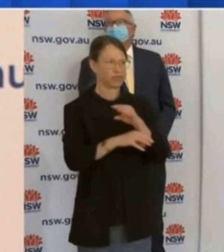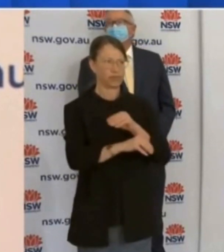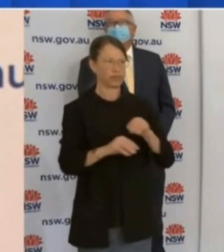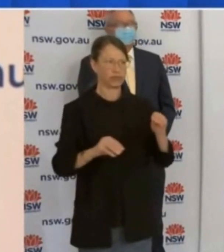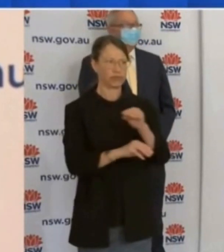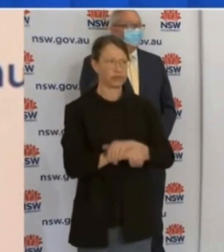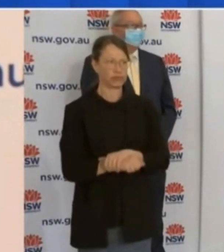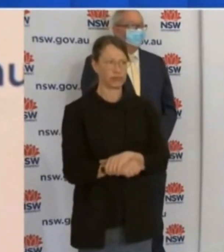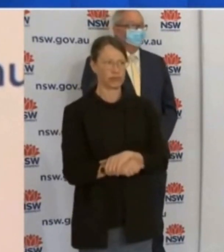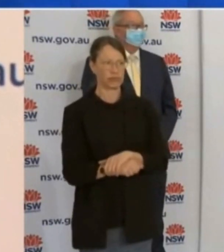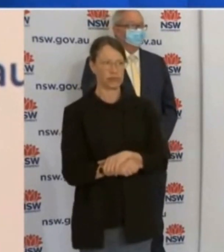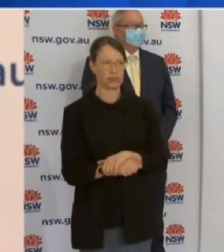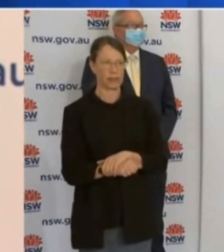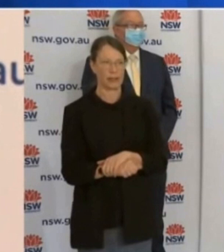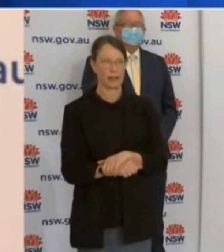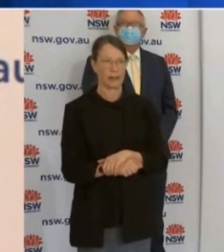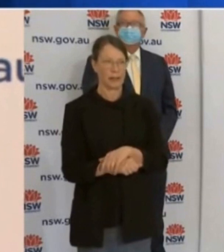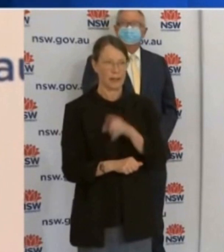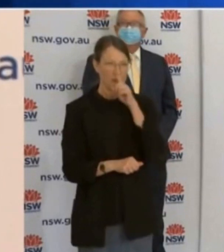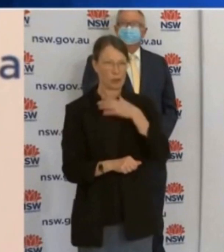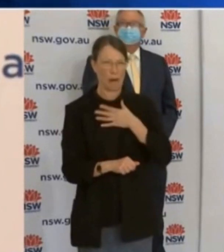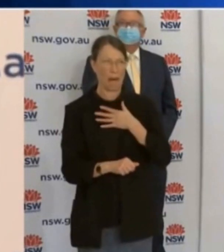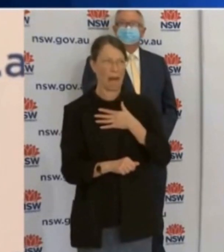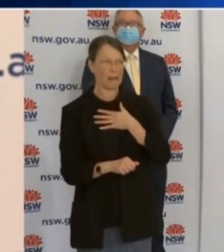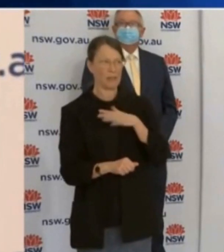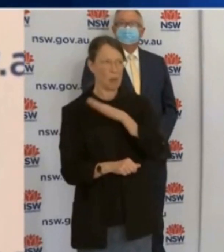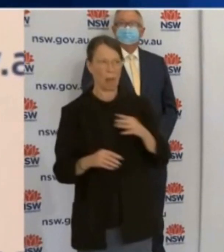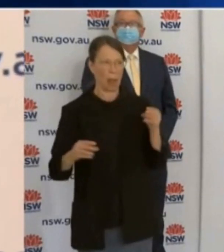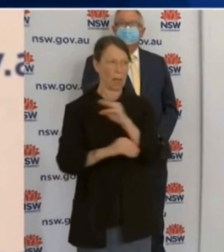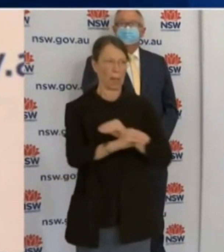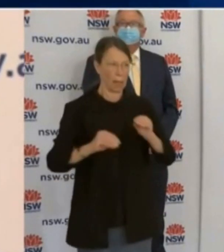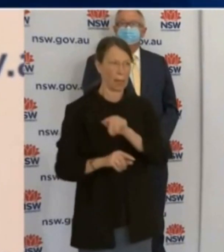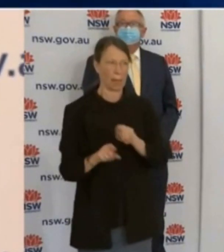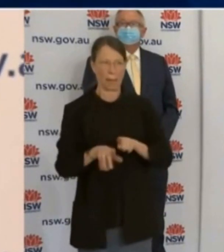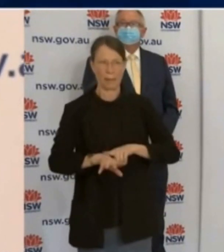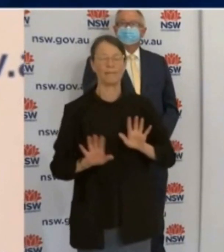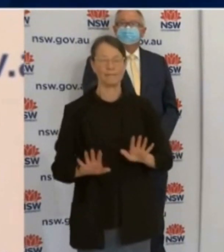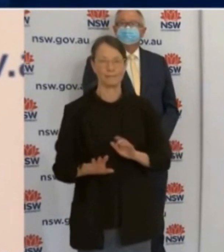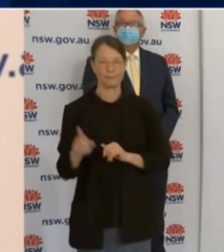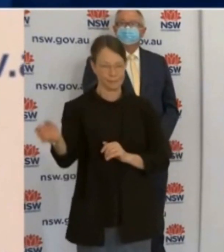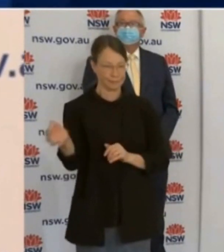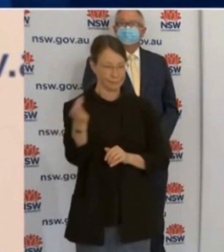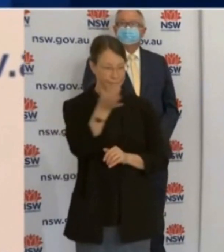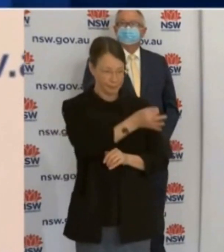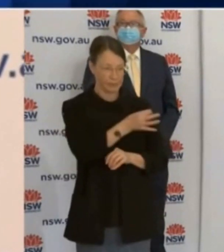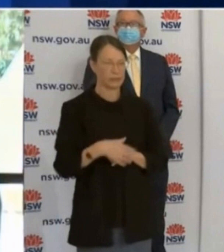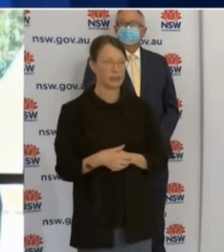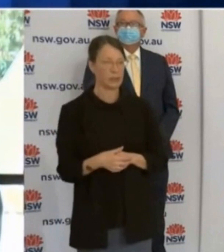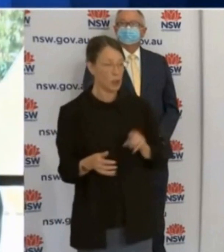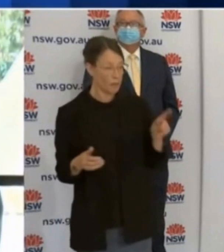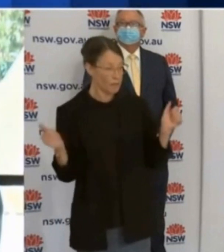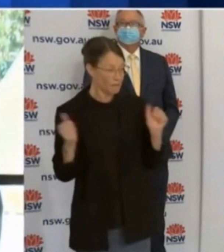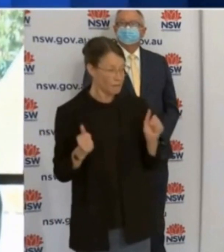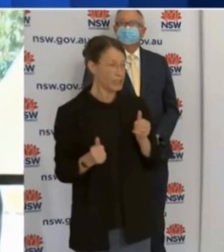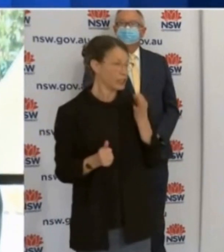People at home don't like it when you guys do that. You've obviously sent around crisis cabinet. Have you gone to Dr Kerry Chan, the public health team, and said, is there